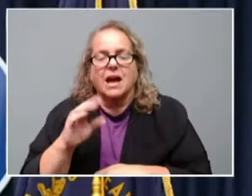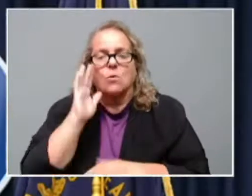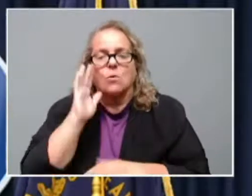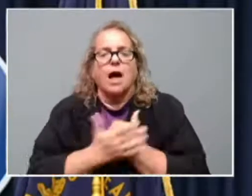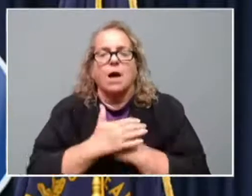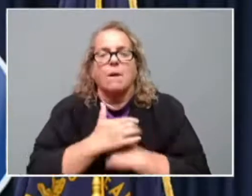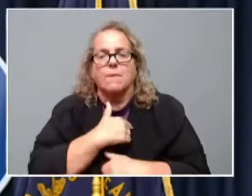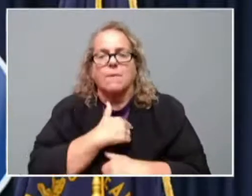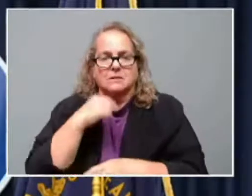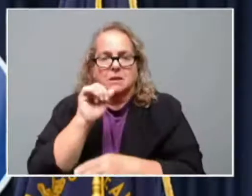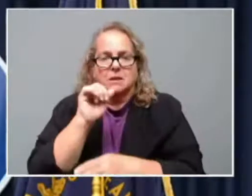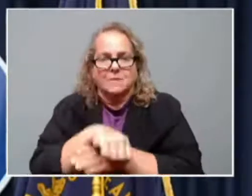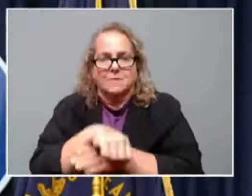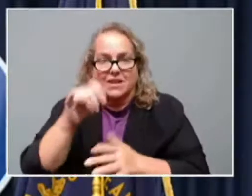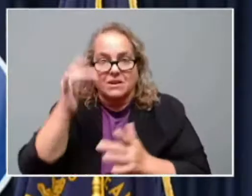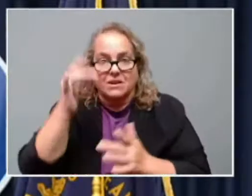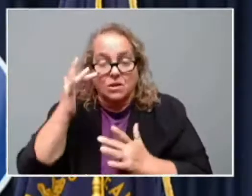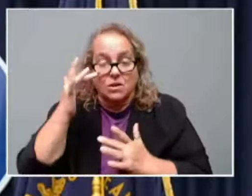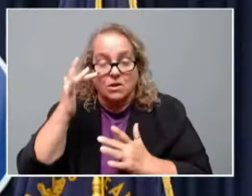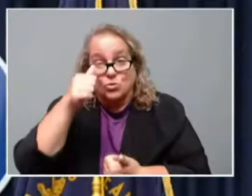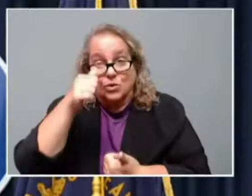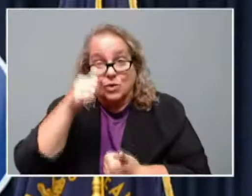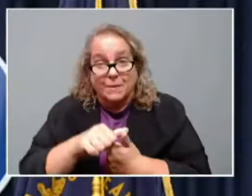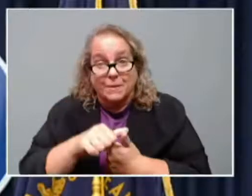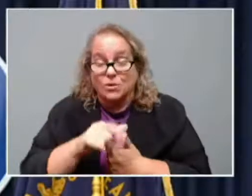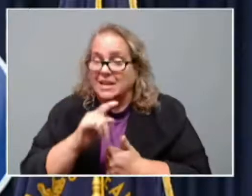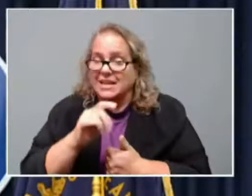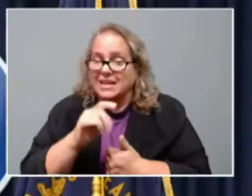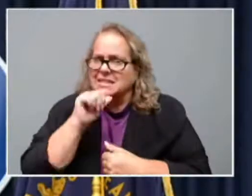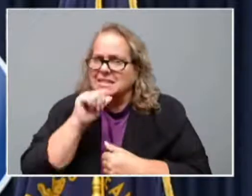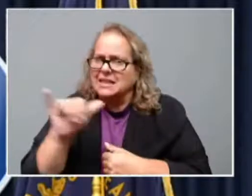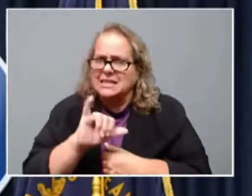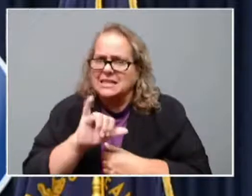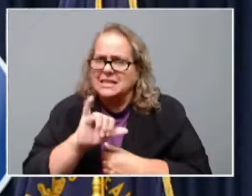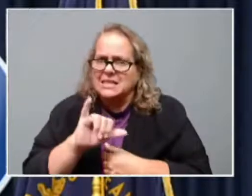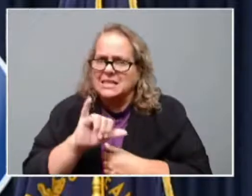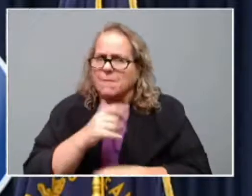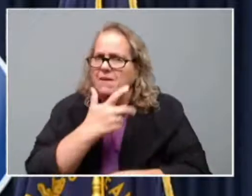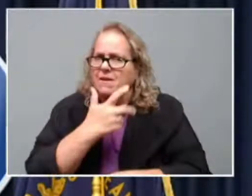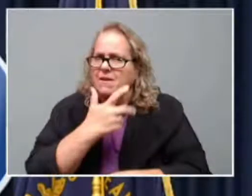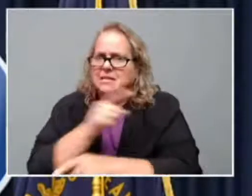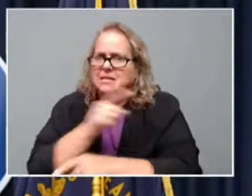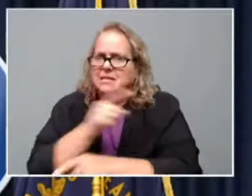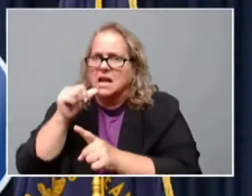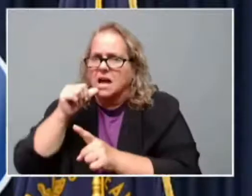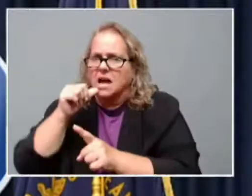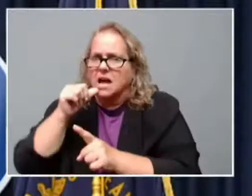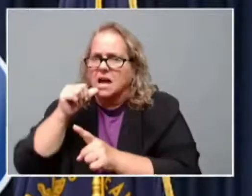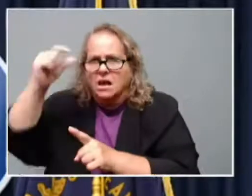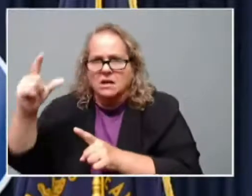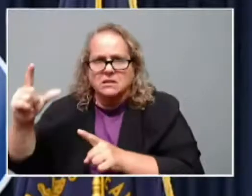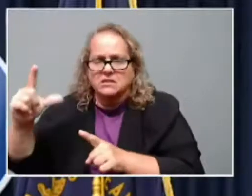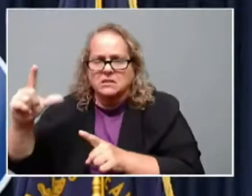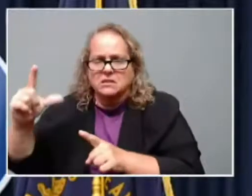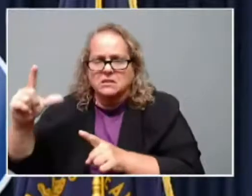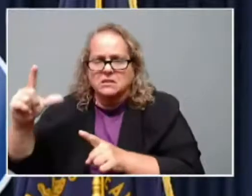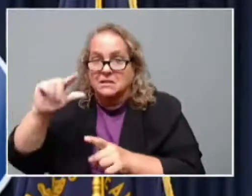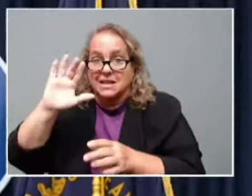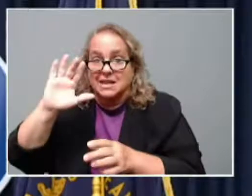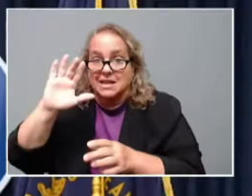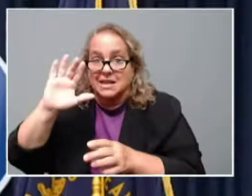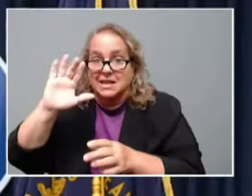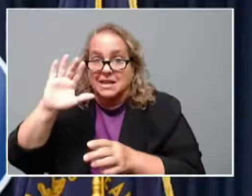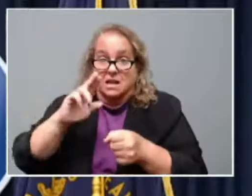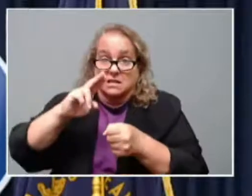is packaged differently. It is not the same vaccine that adults are getting. Its packaging is orange as opposed